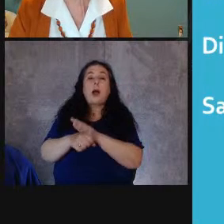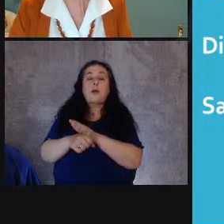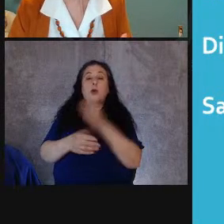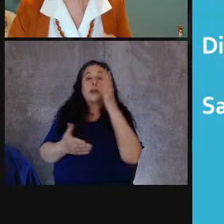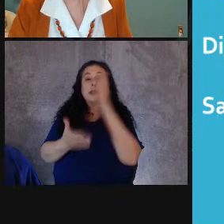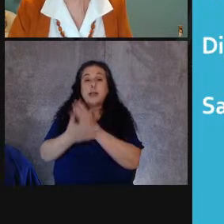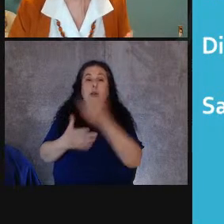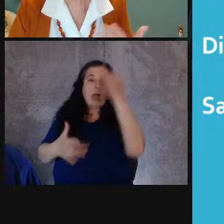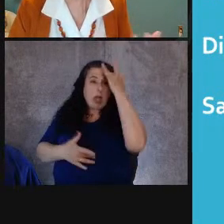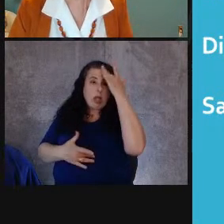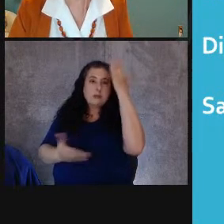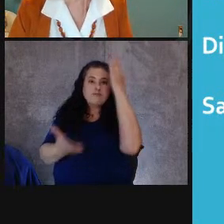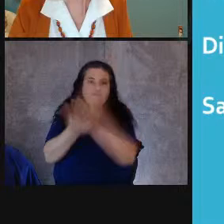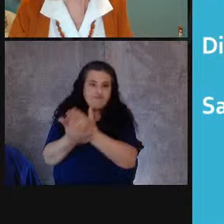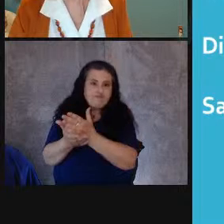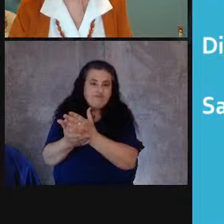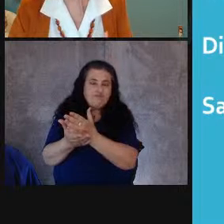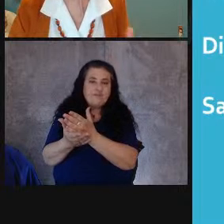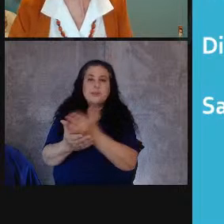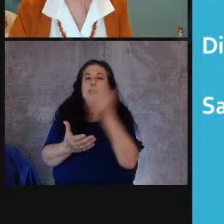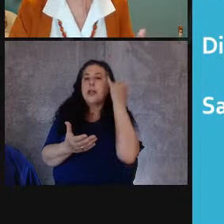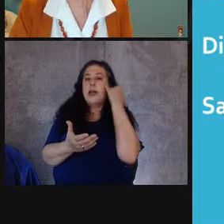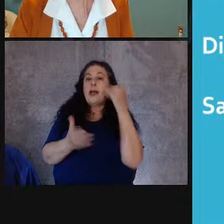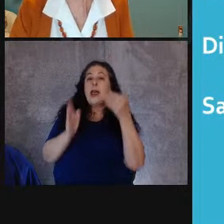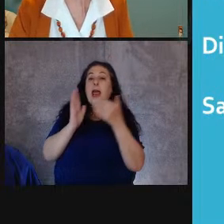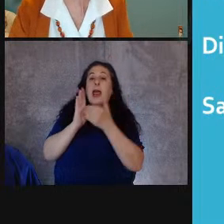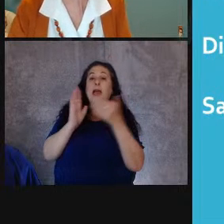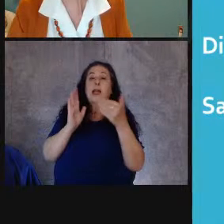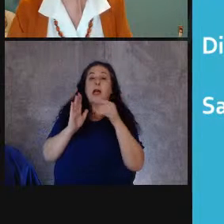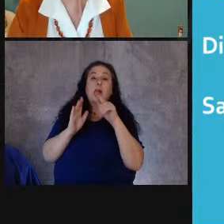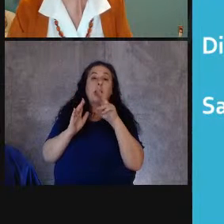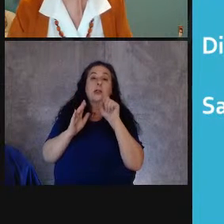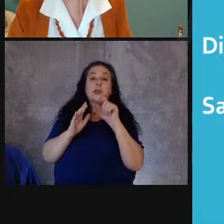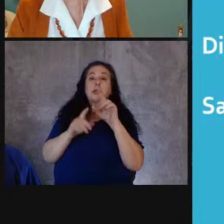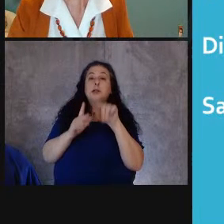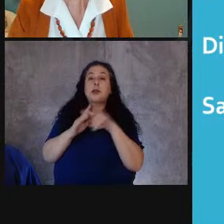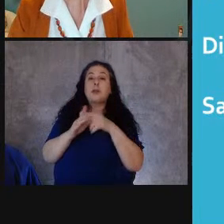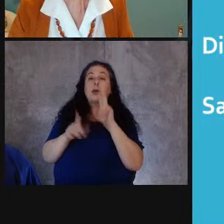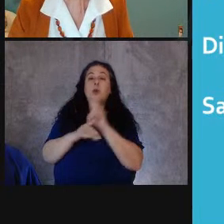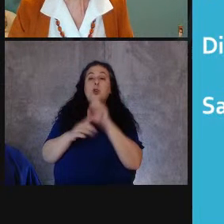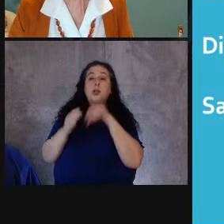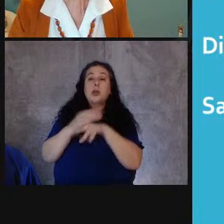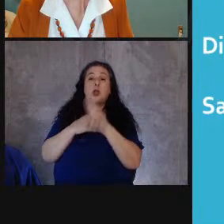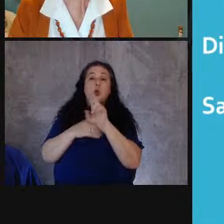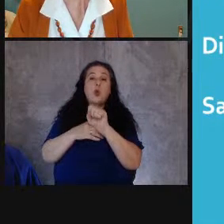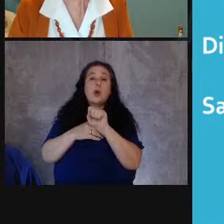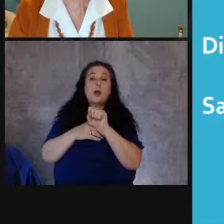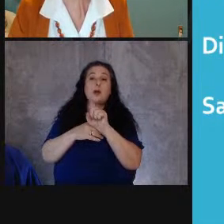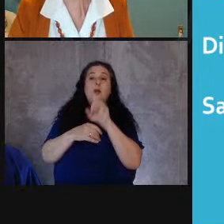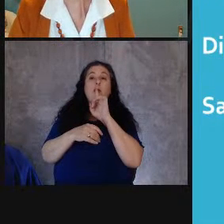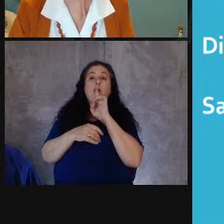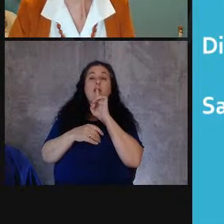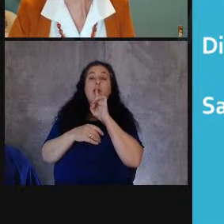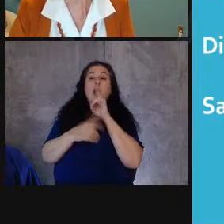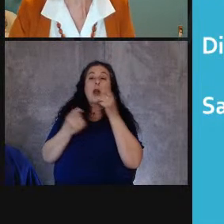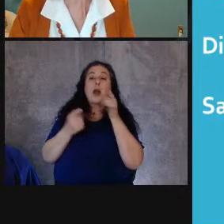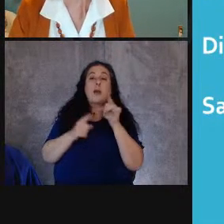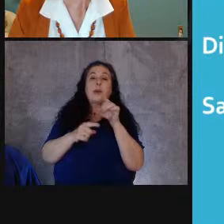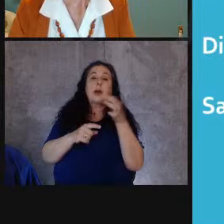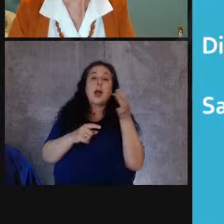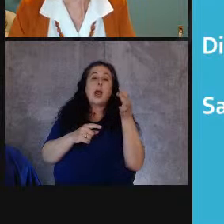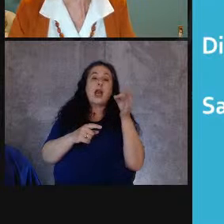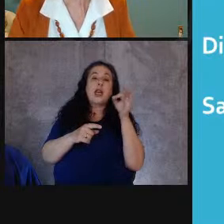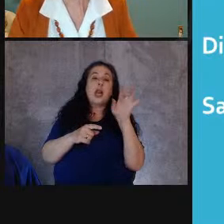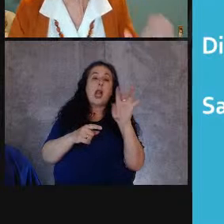disease. And diphtheria antitoxin started being used in the United States It really got underway in the